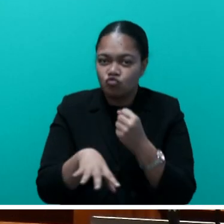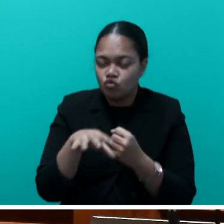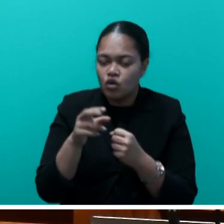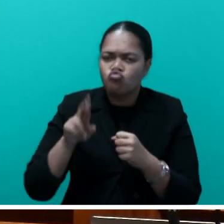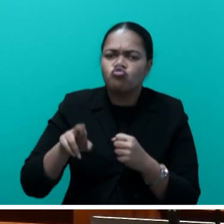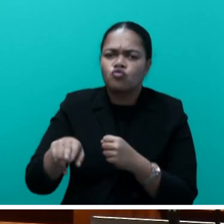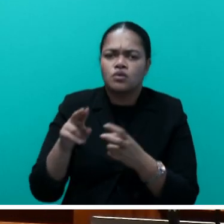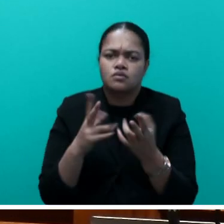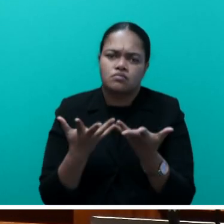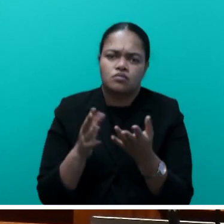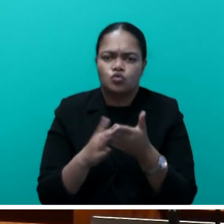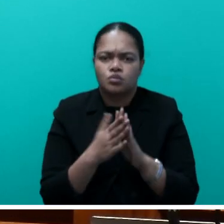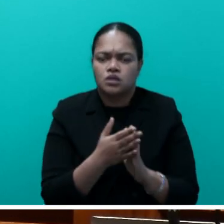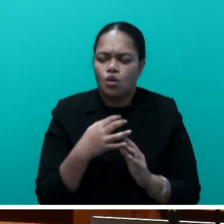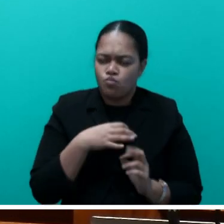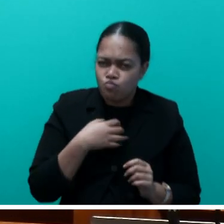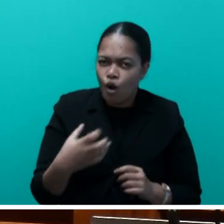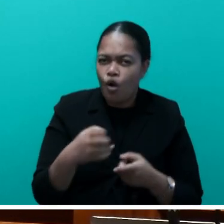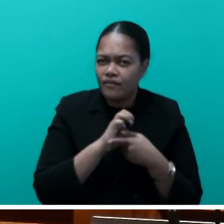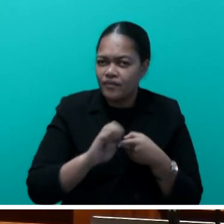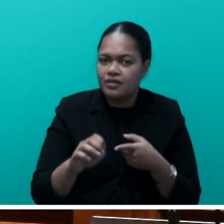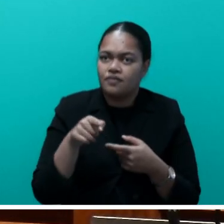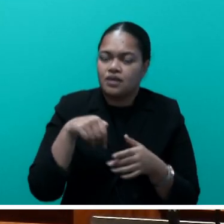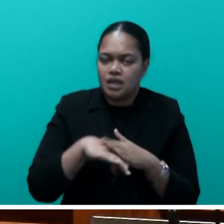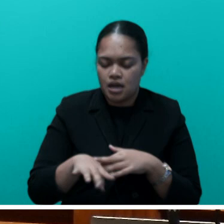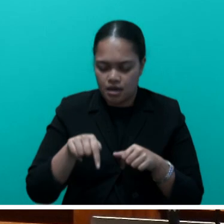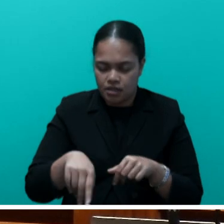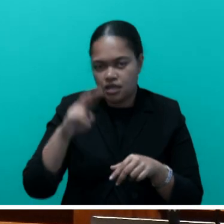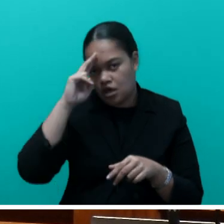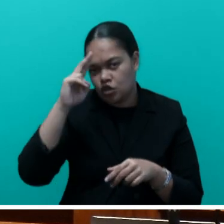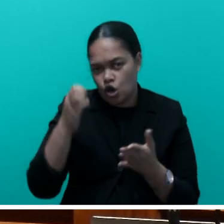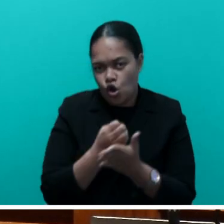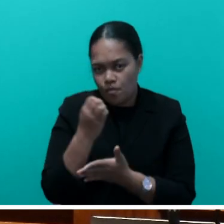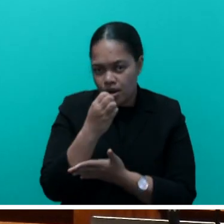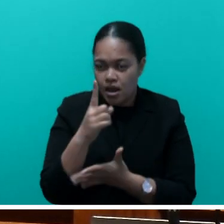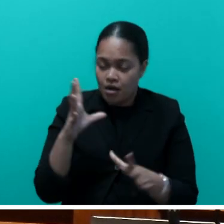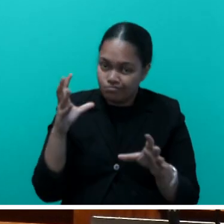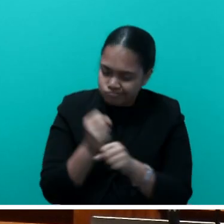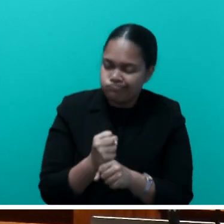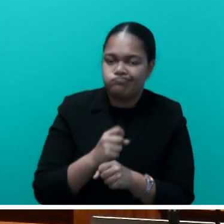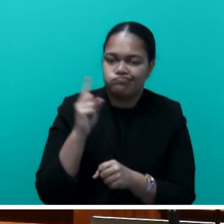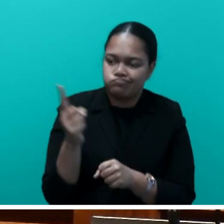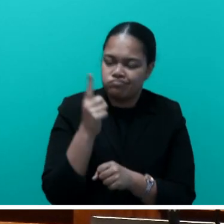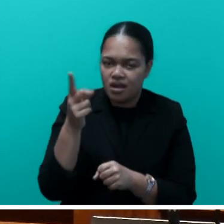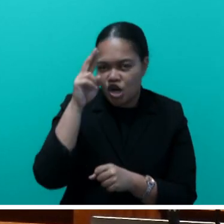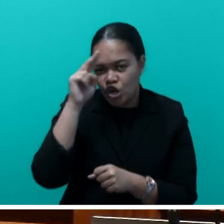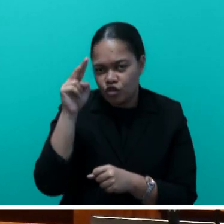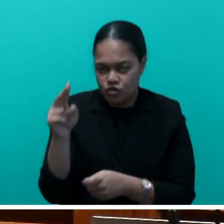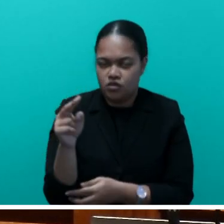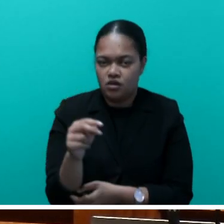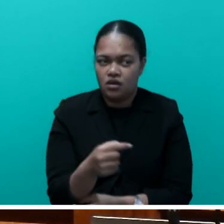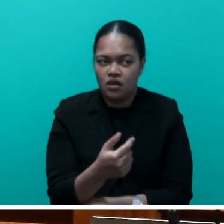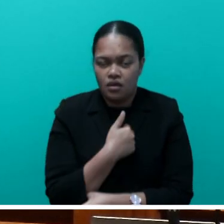communities helps integrate them more effectively into our national economy and overall progresses as a nation. I note with